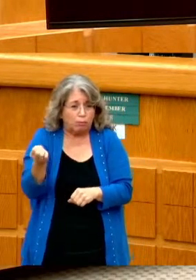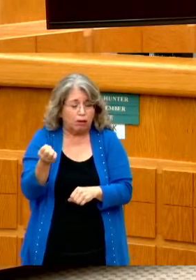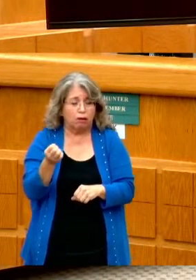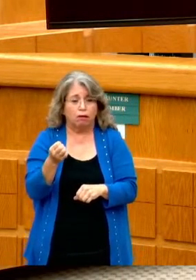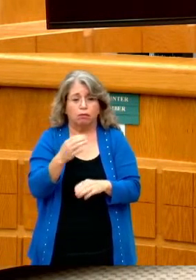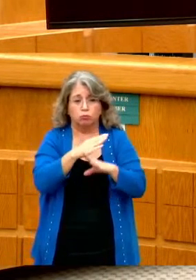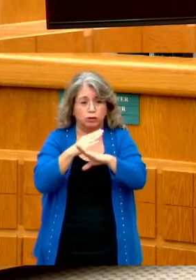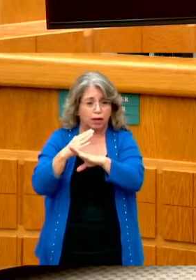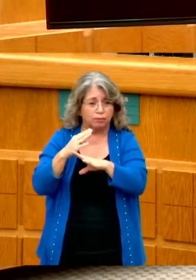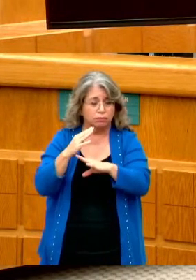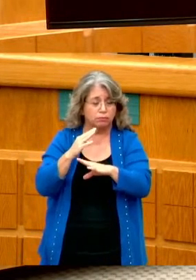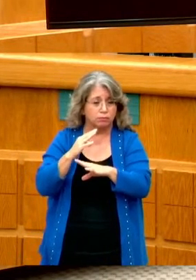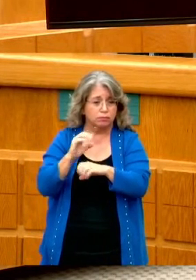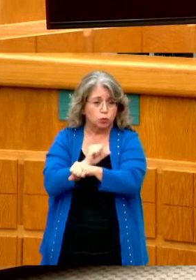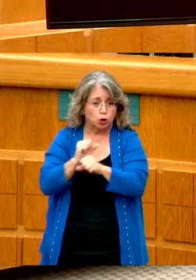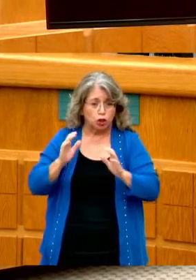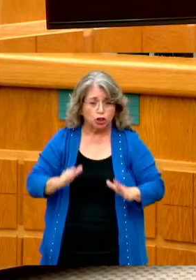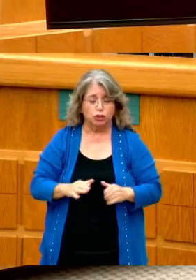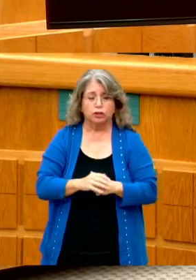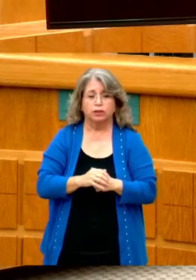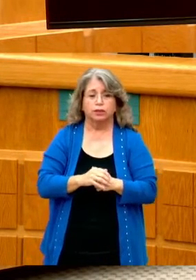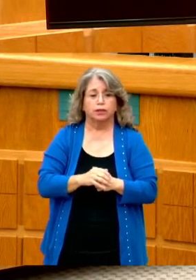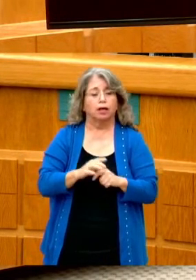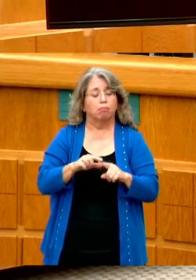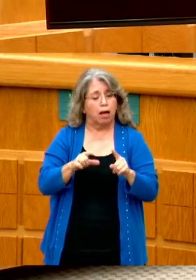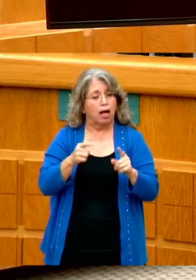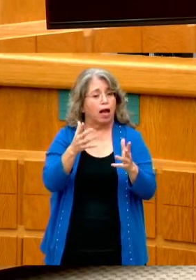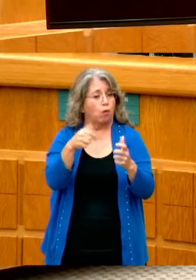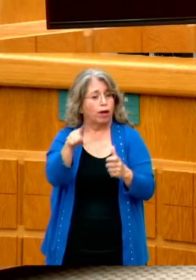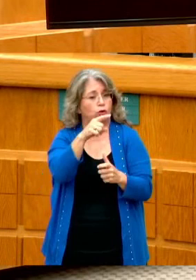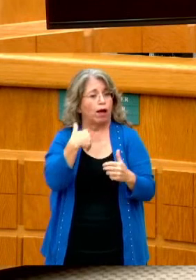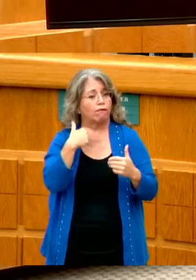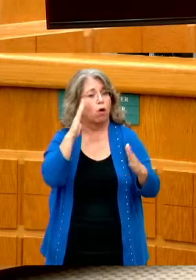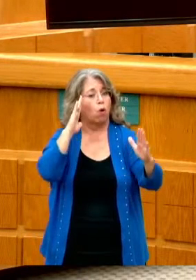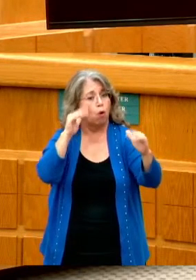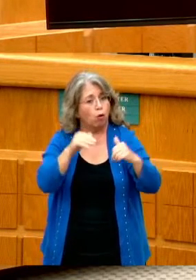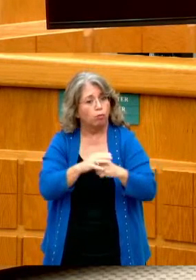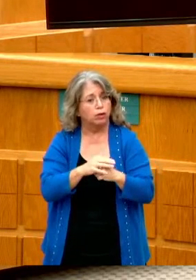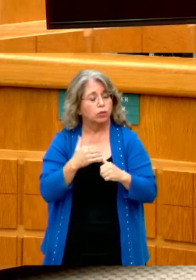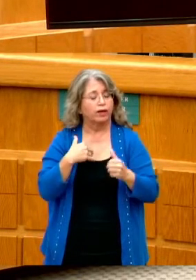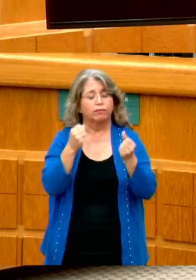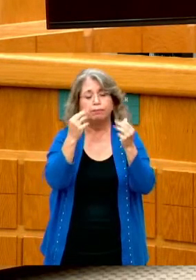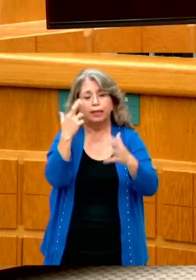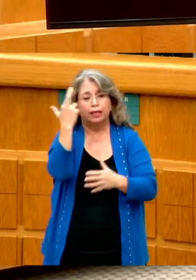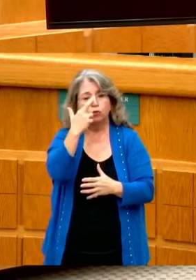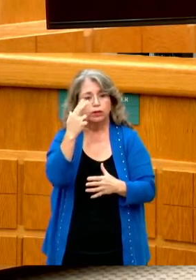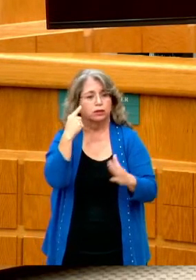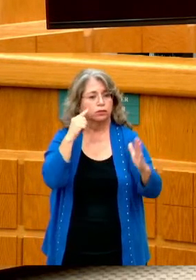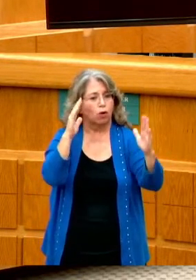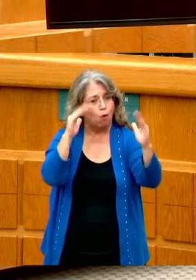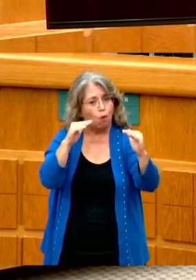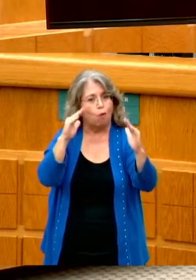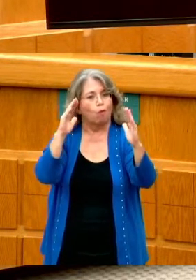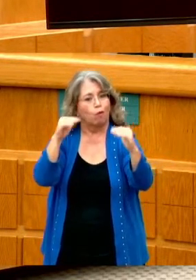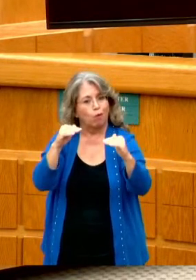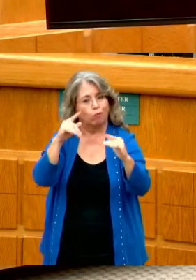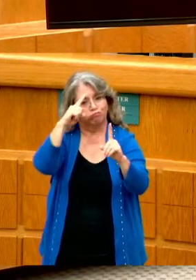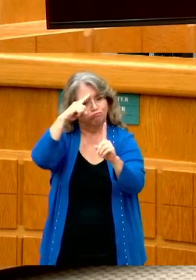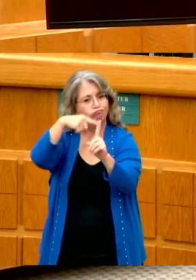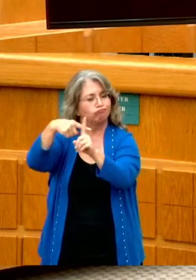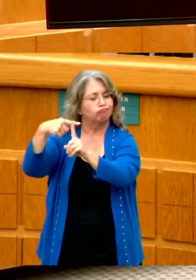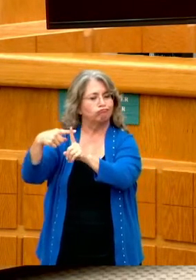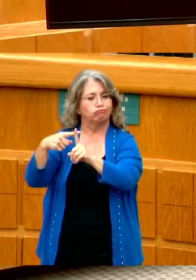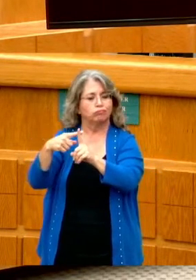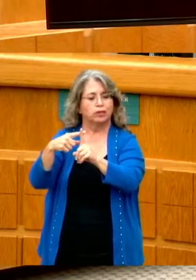I want you to have hope because we have so many reasons to be hopeful, and I want you to be free from fear. I want you to believe that